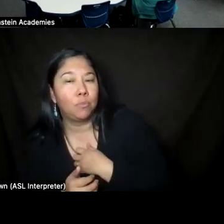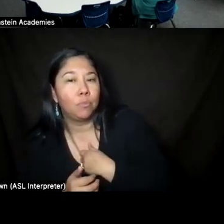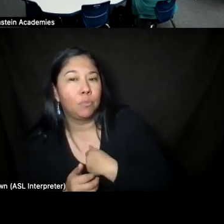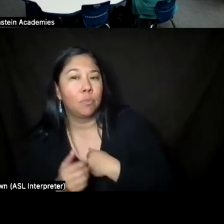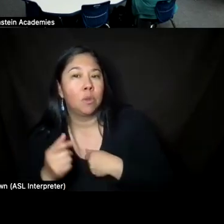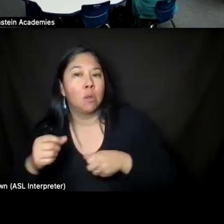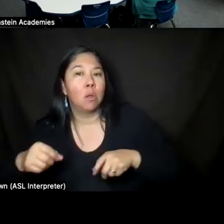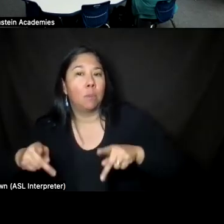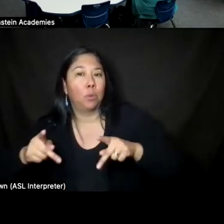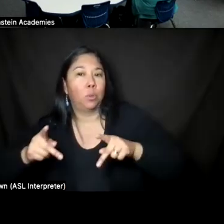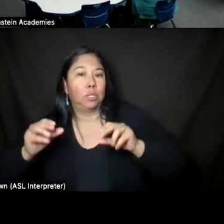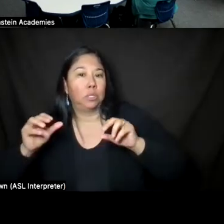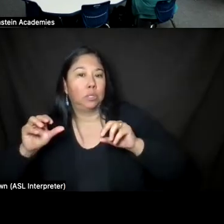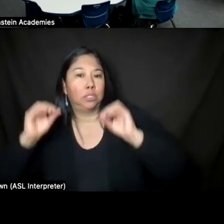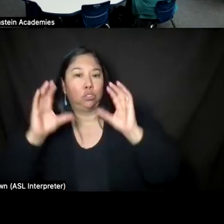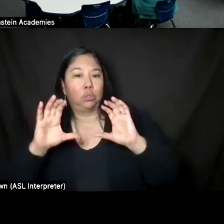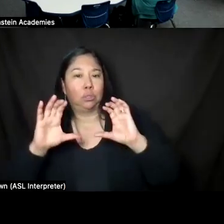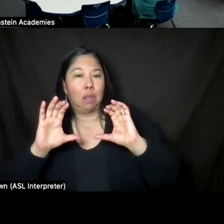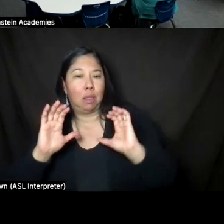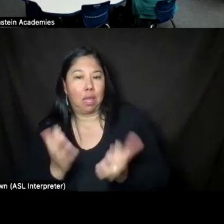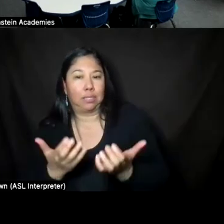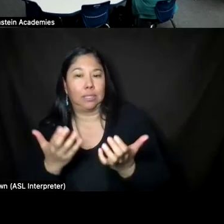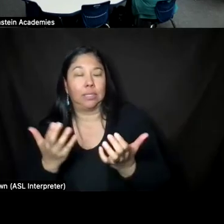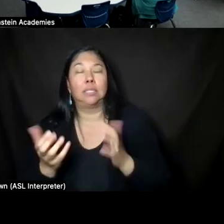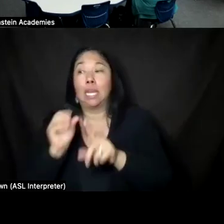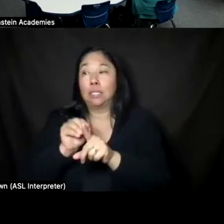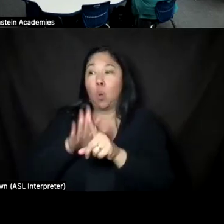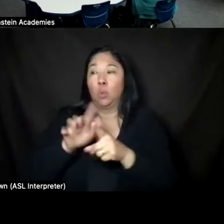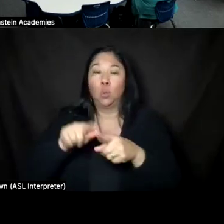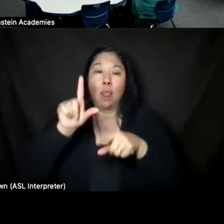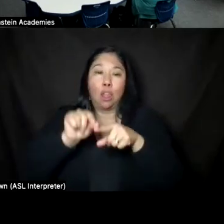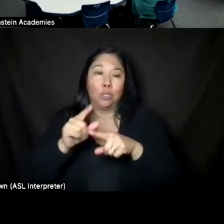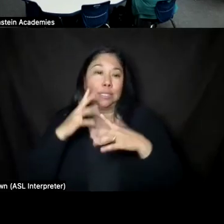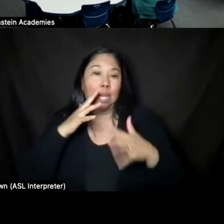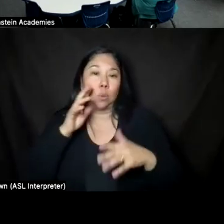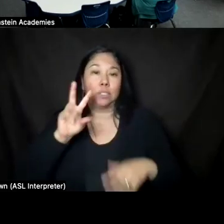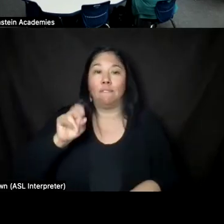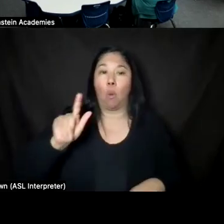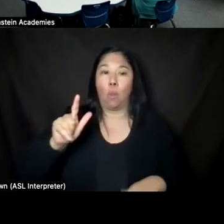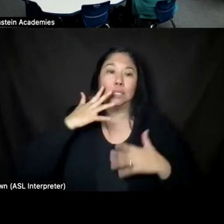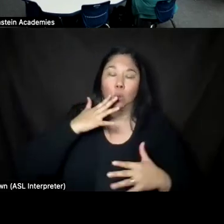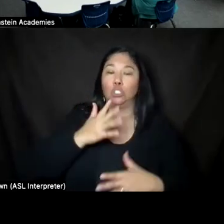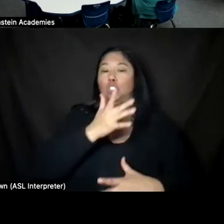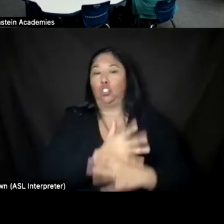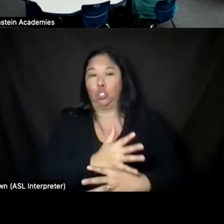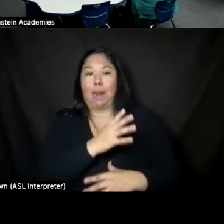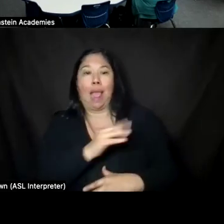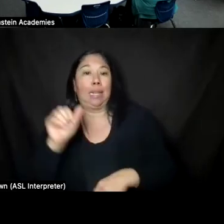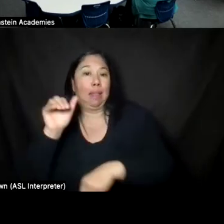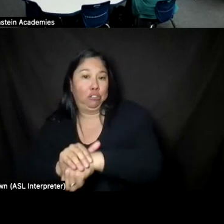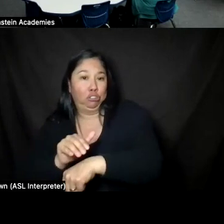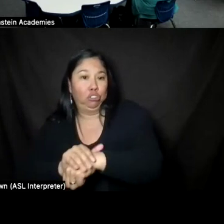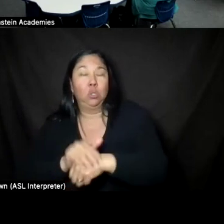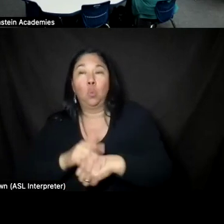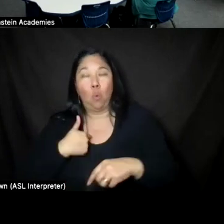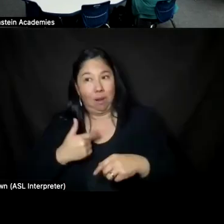classes, the kids get exposure to these letter sounds, not even just vowel sounds, but also letter sounds in German and in English. And we're finding that